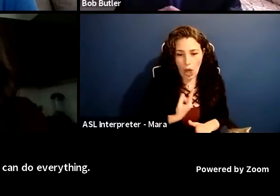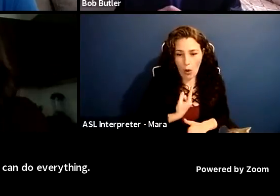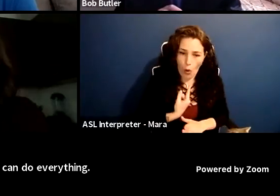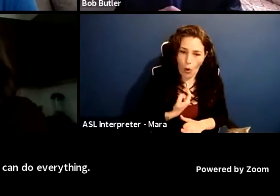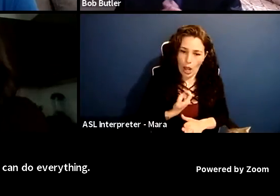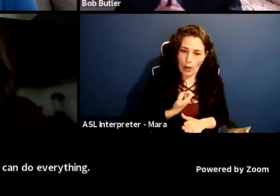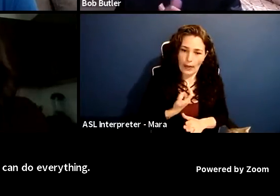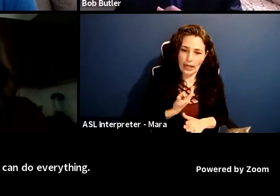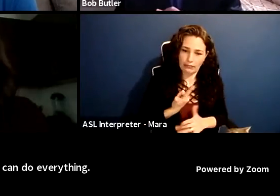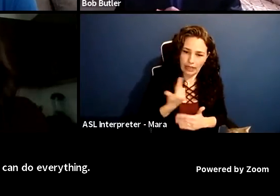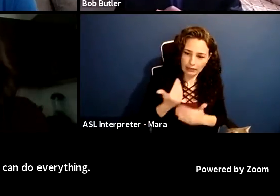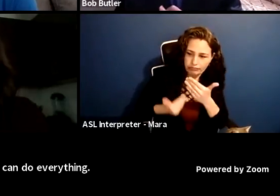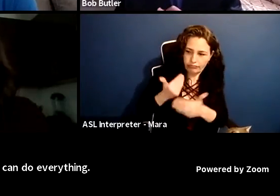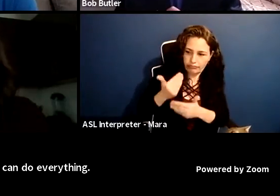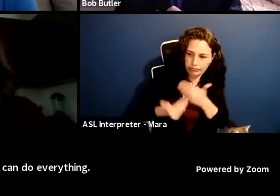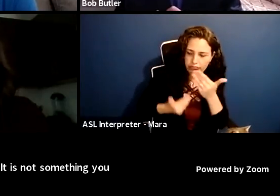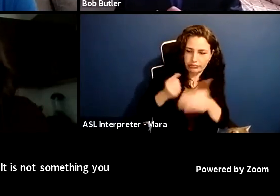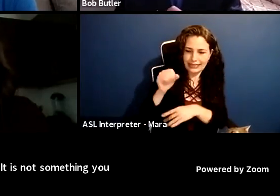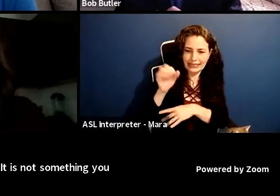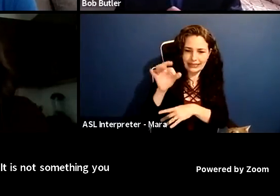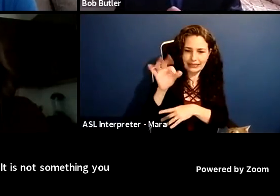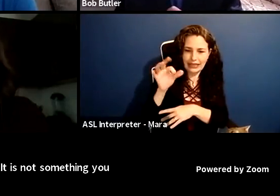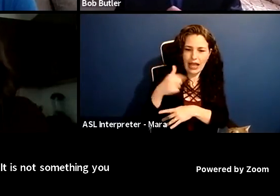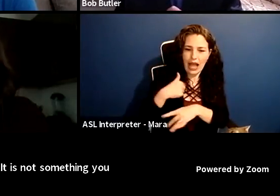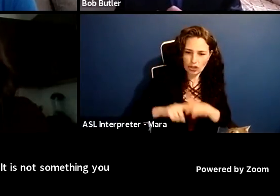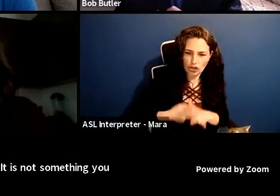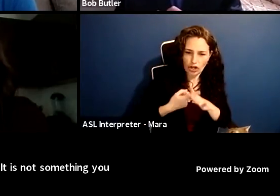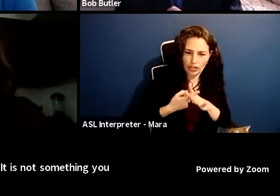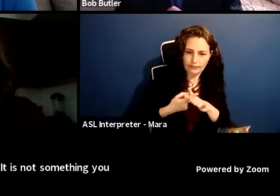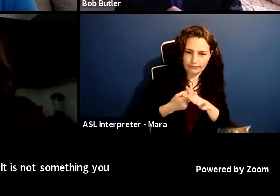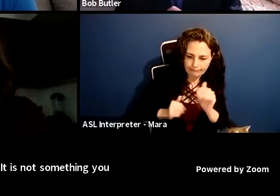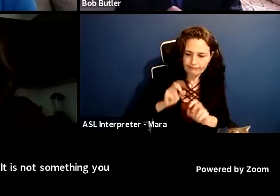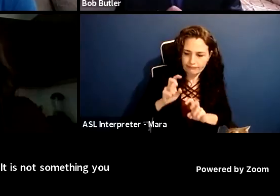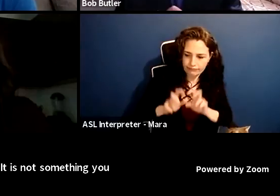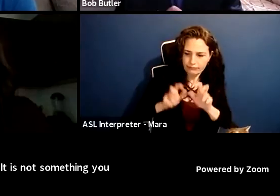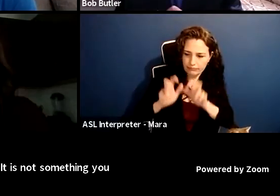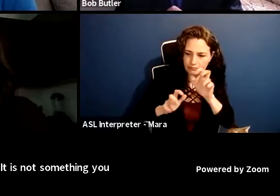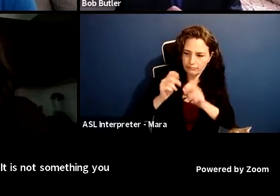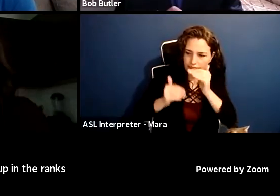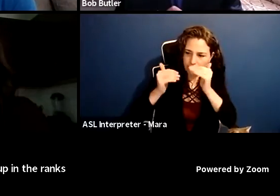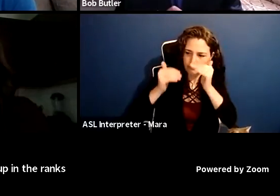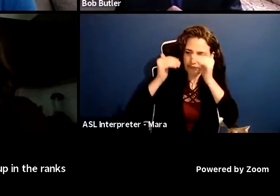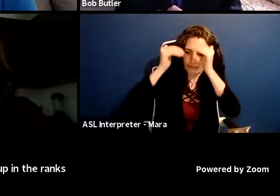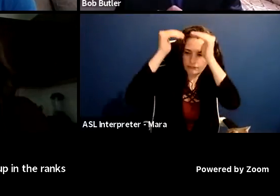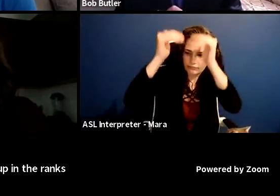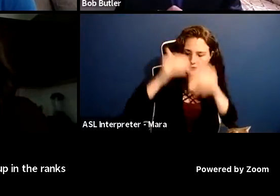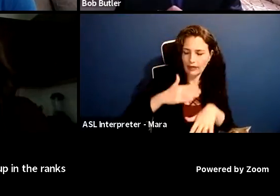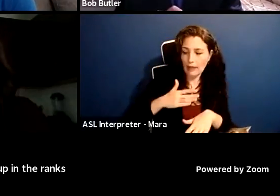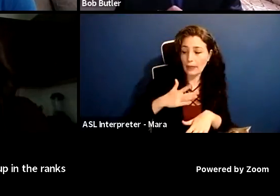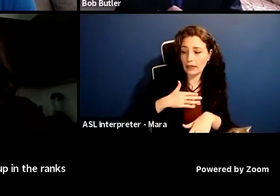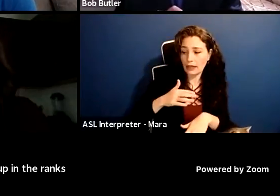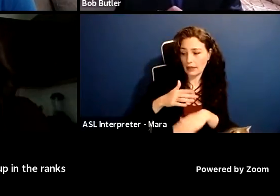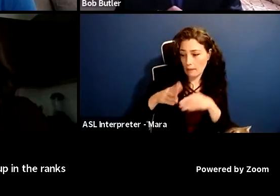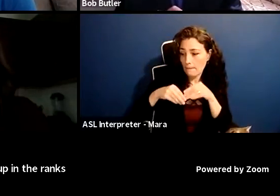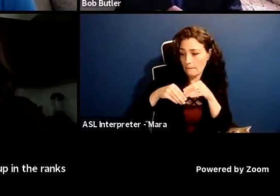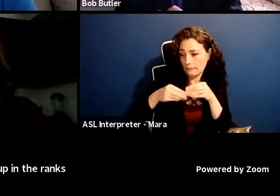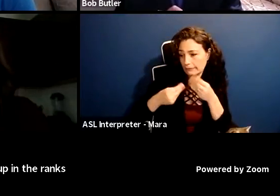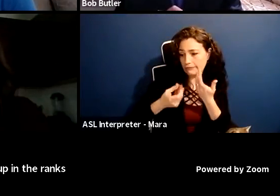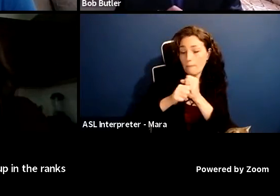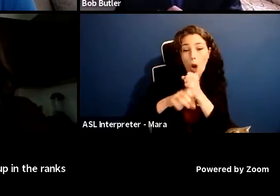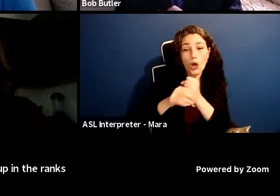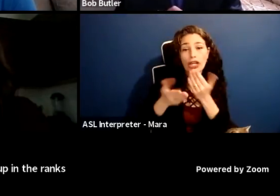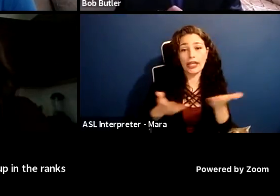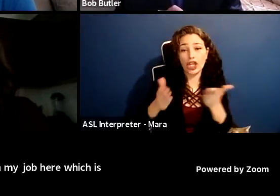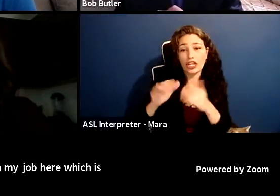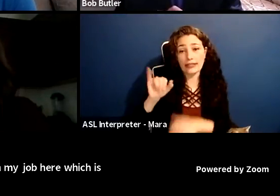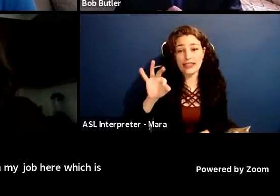in the ranks. It is something that I actually started to do in my job here in San Francisco, which is a pretty big market. But being able to have